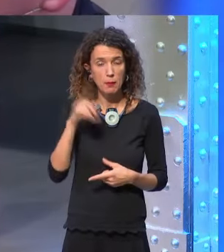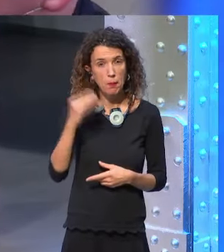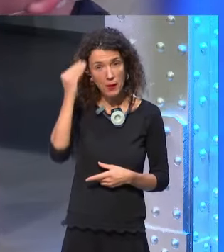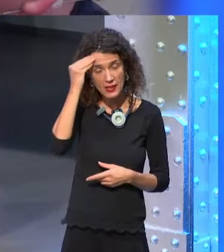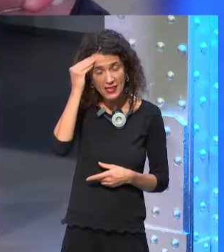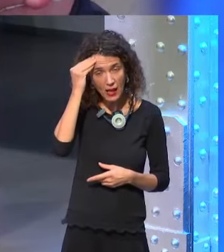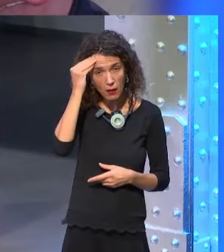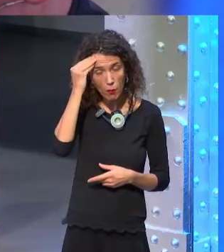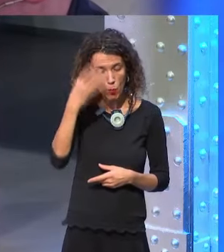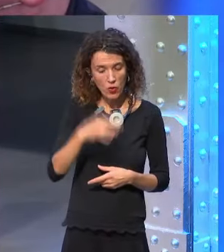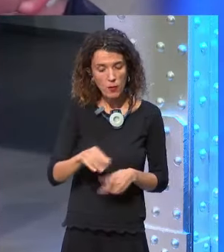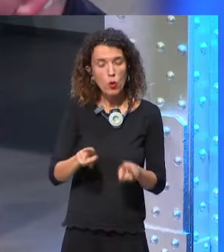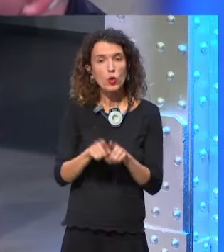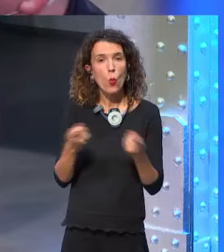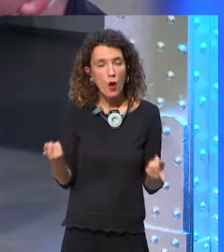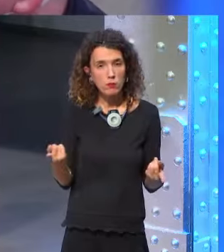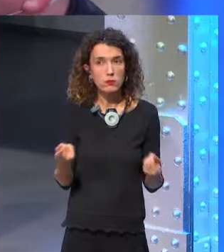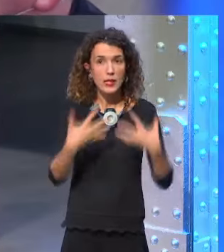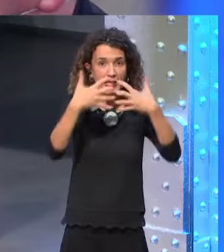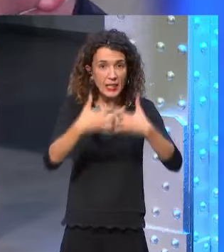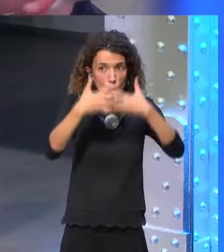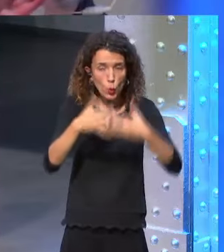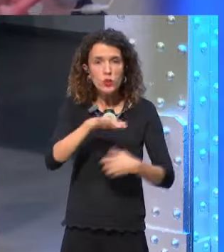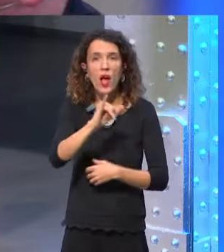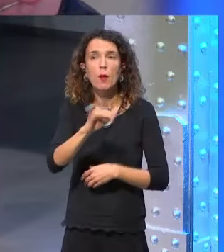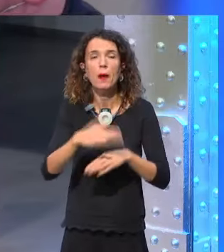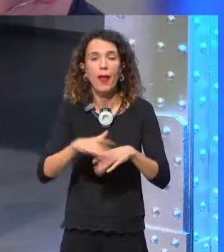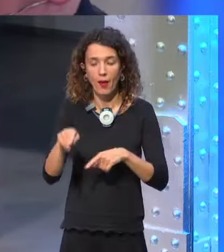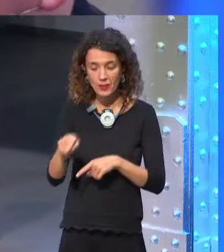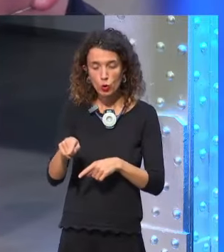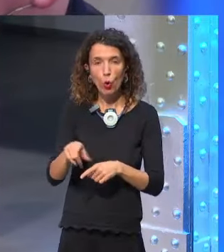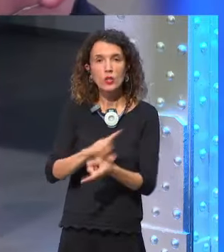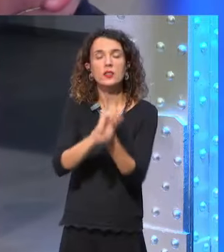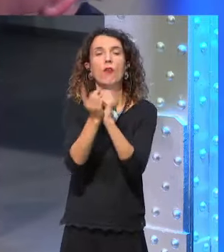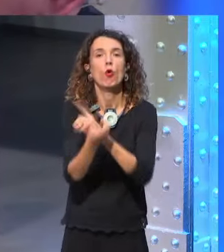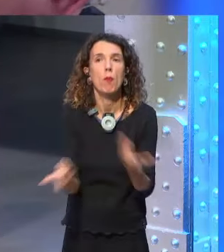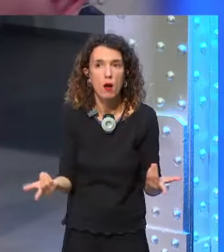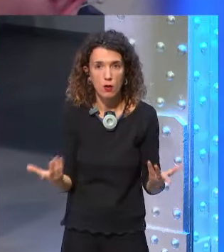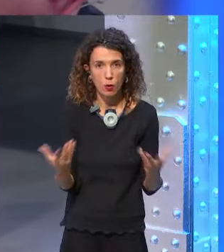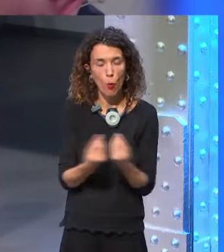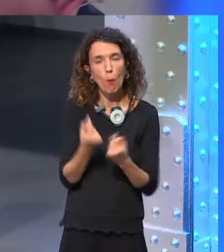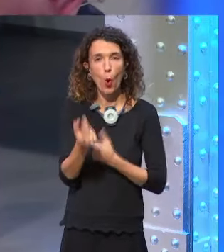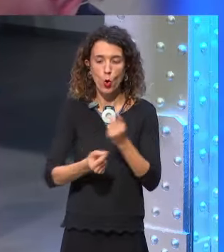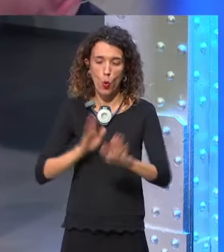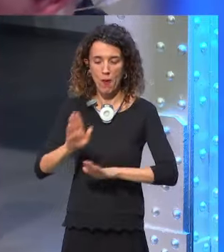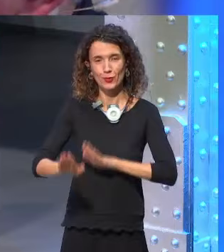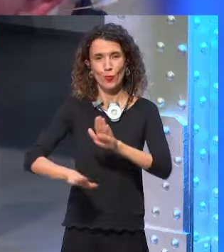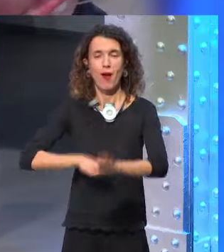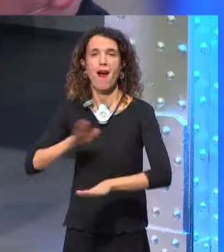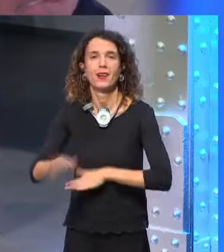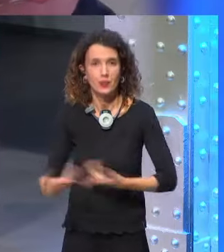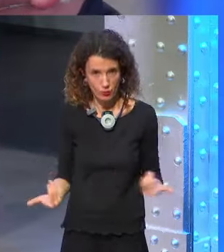already there, and how can you now transform this with little steps into this digital age, and how can you then